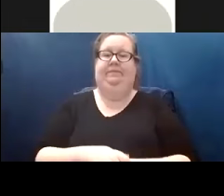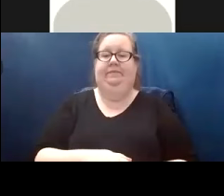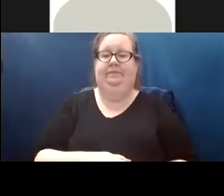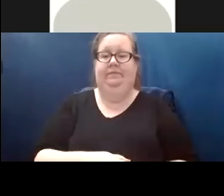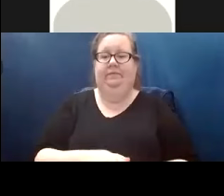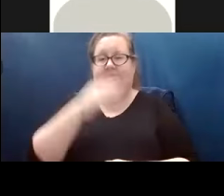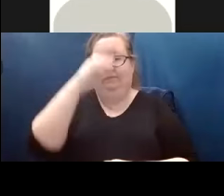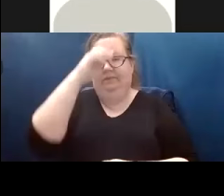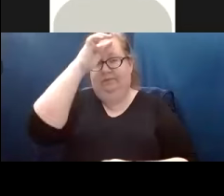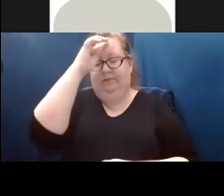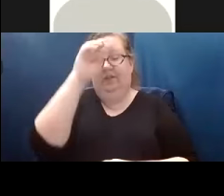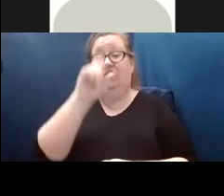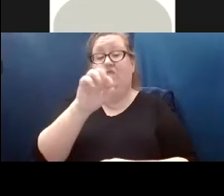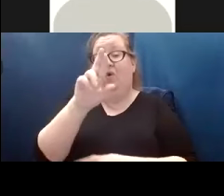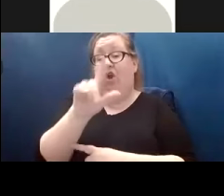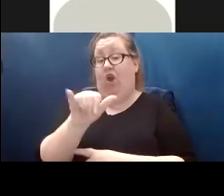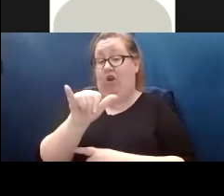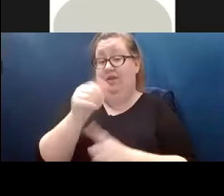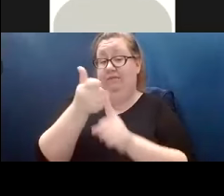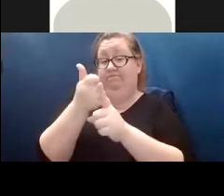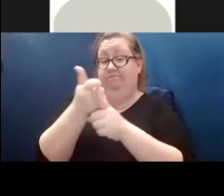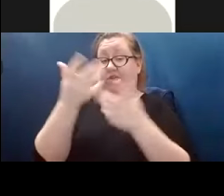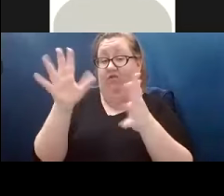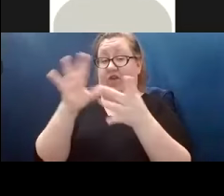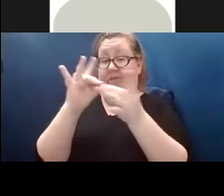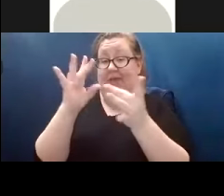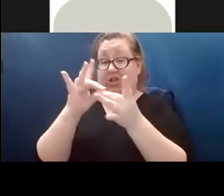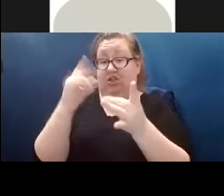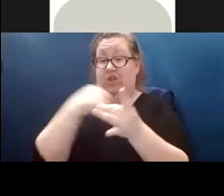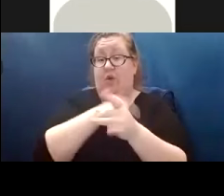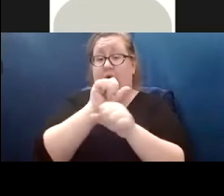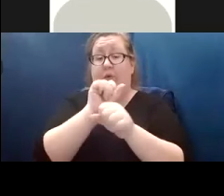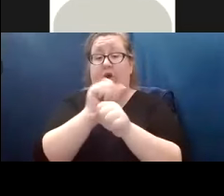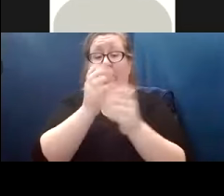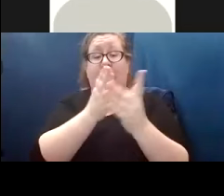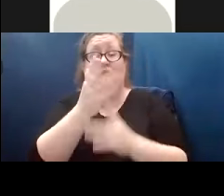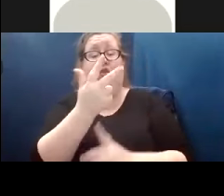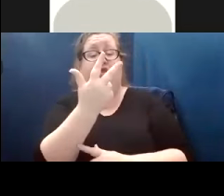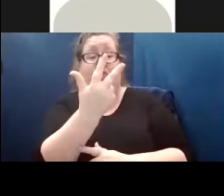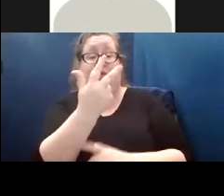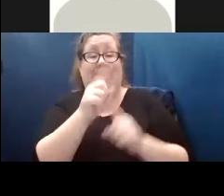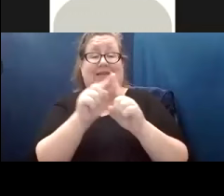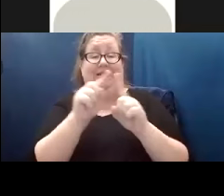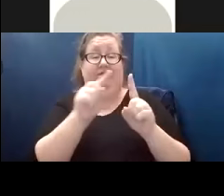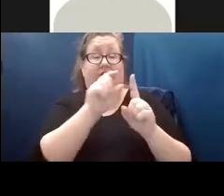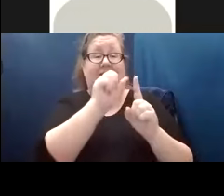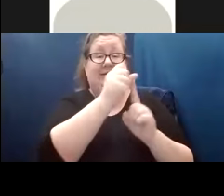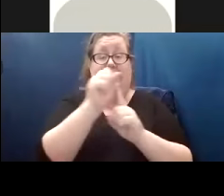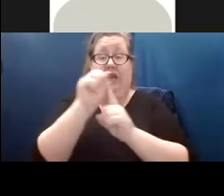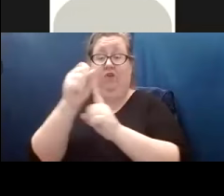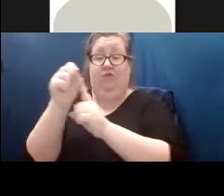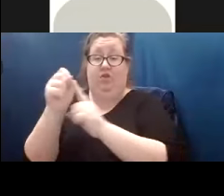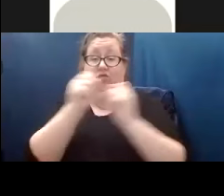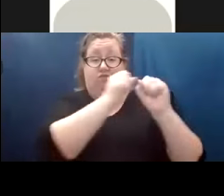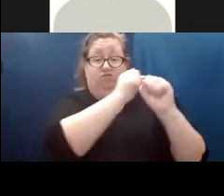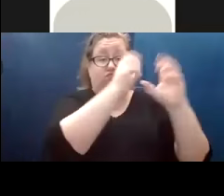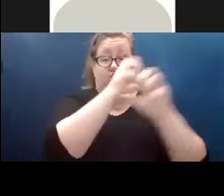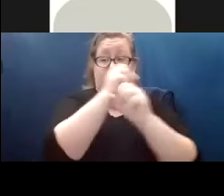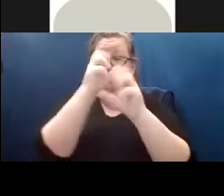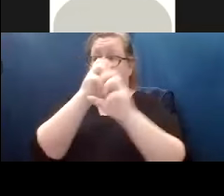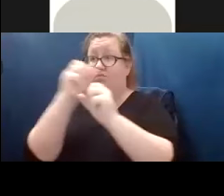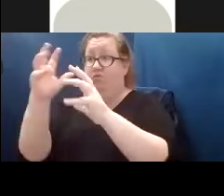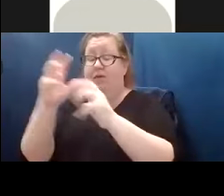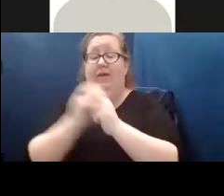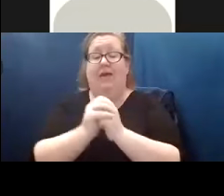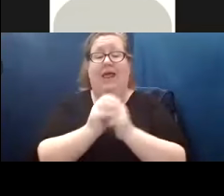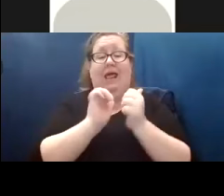So as Carly mentioned, we're working through 3 different scenarios as different lenses to look at ways